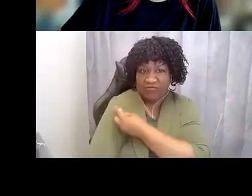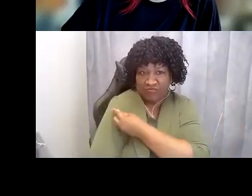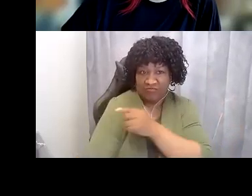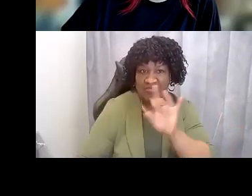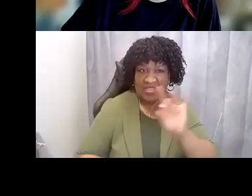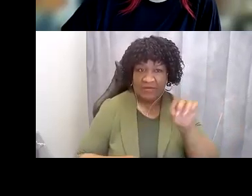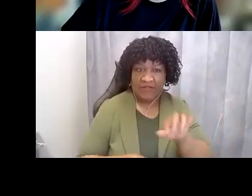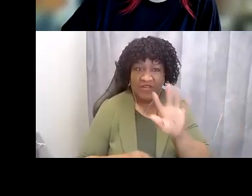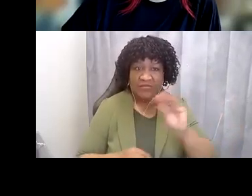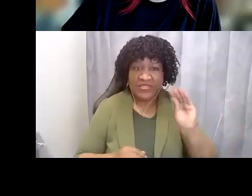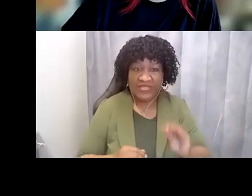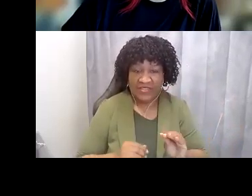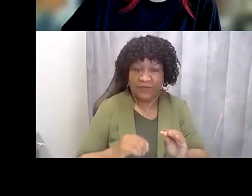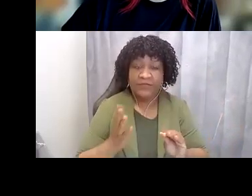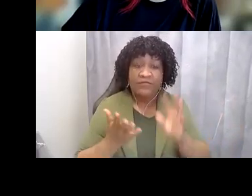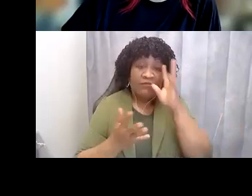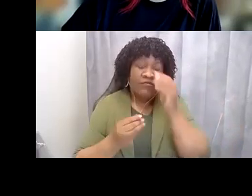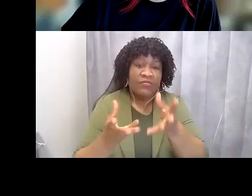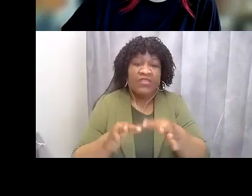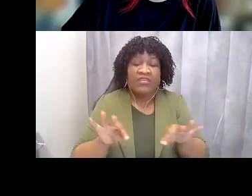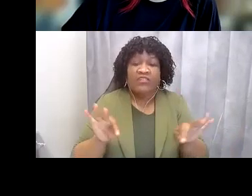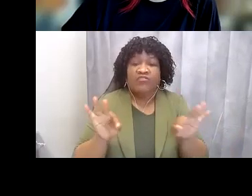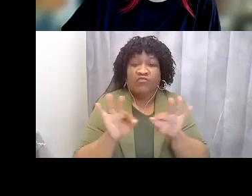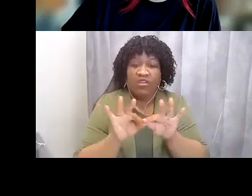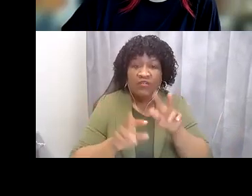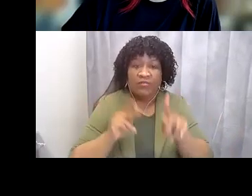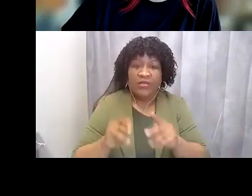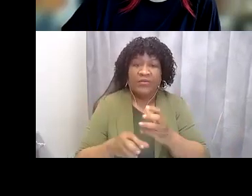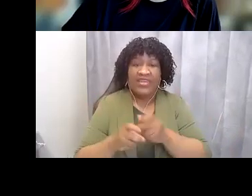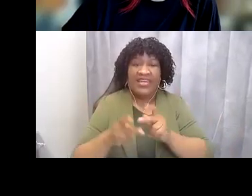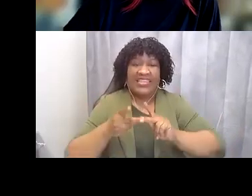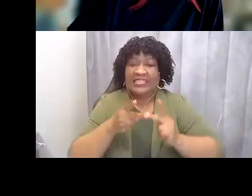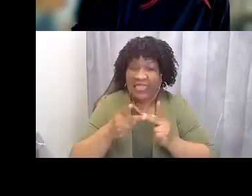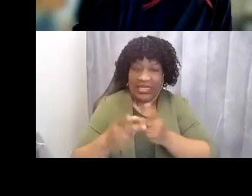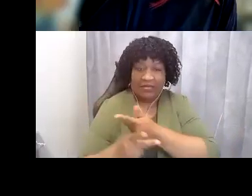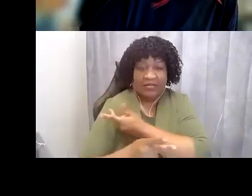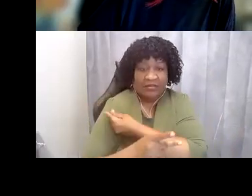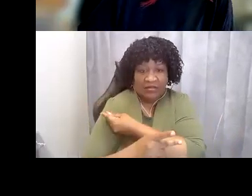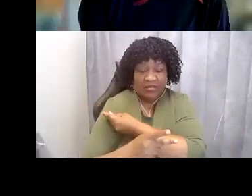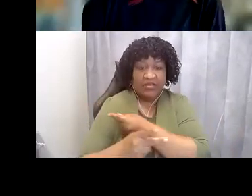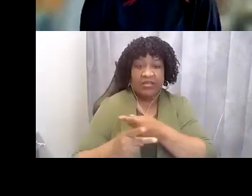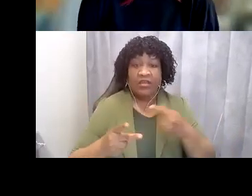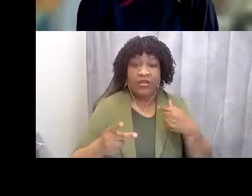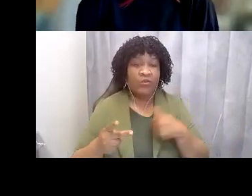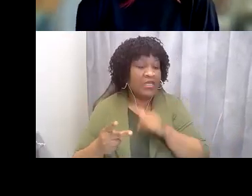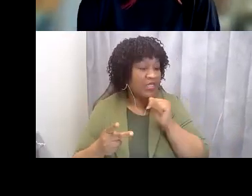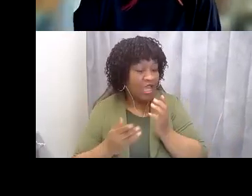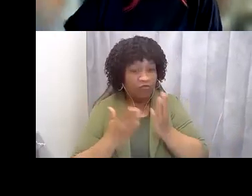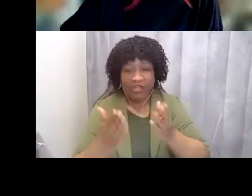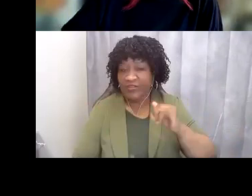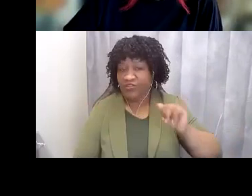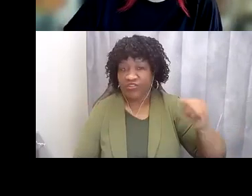I'm going to tell you it is critical for folks to get the 2nd dose. So we are not recommending Johnson & Johnson